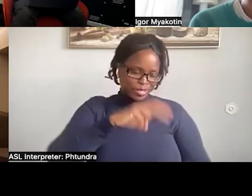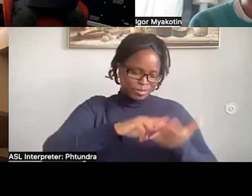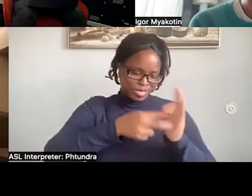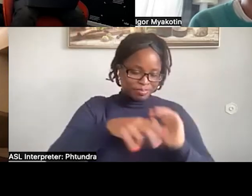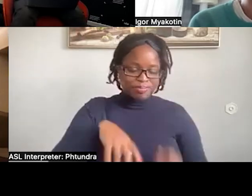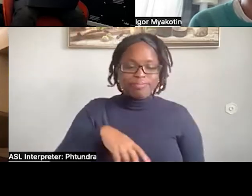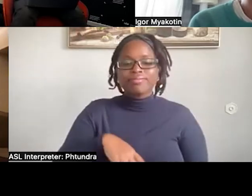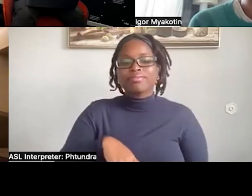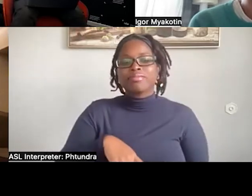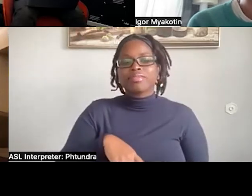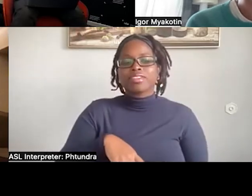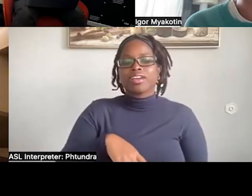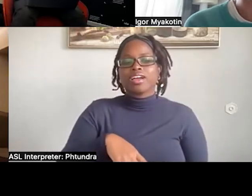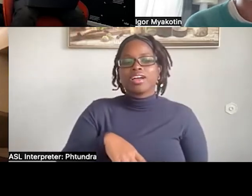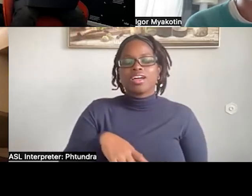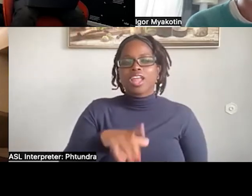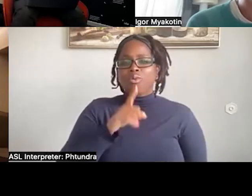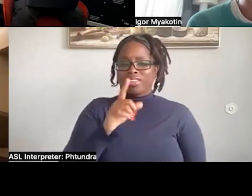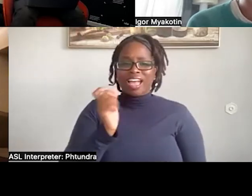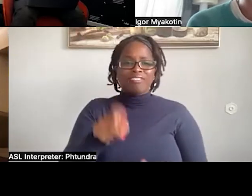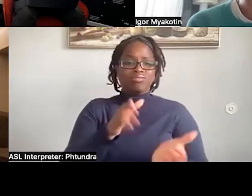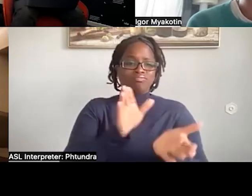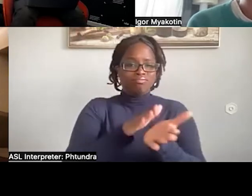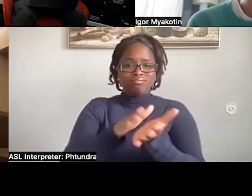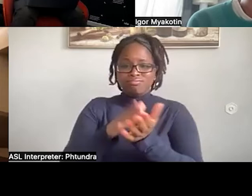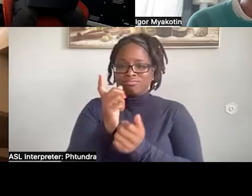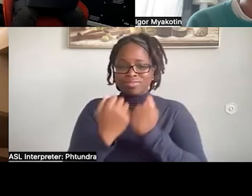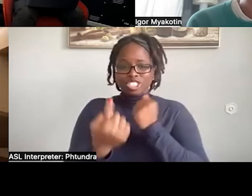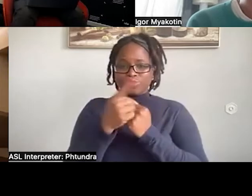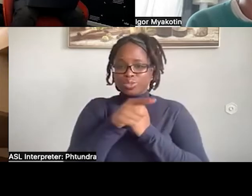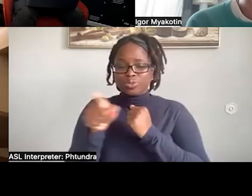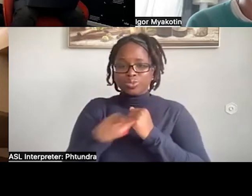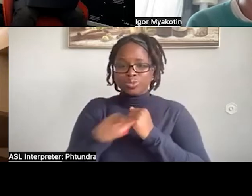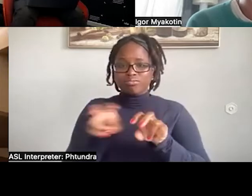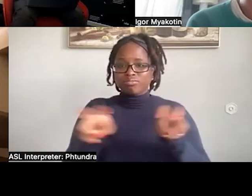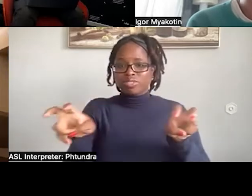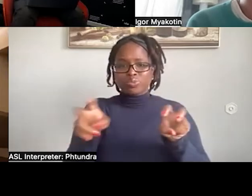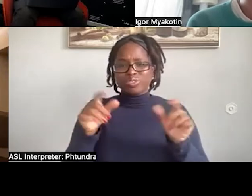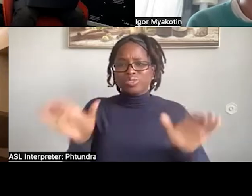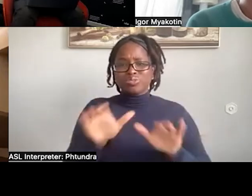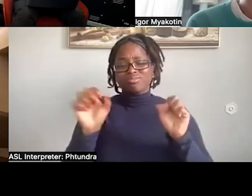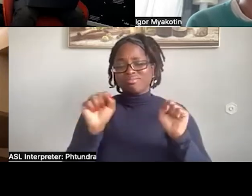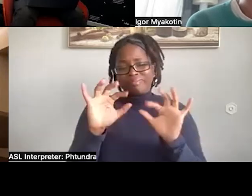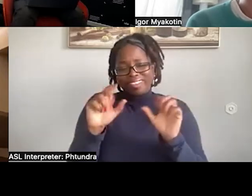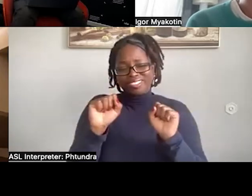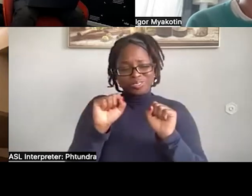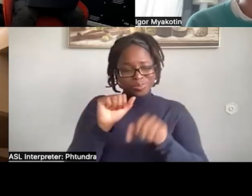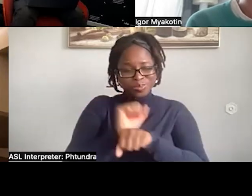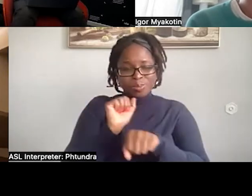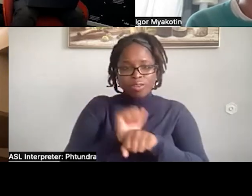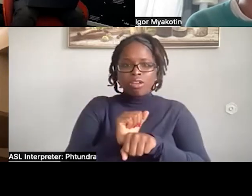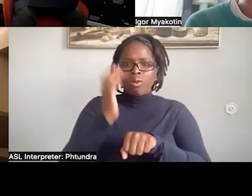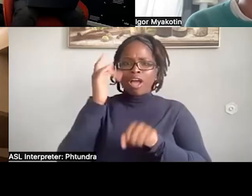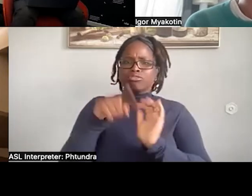So it's really, you know, I have to applaud all of you for doing, you know, such stellar work to, you know, bring the truth of